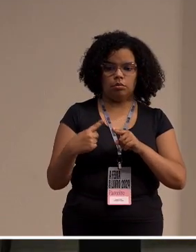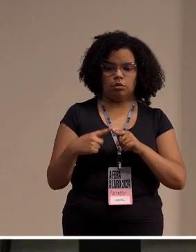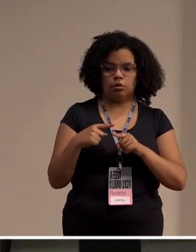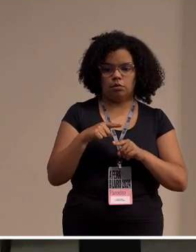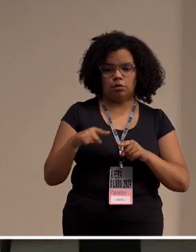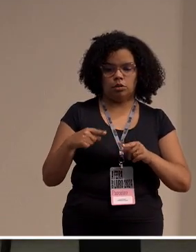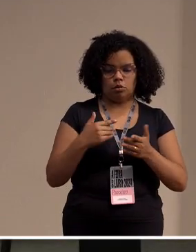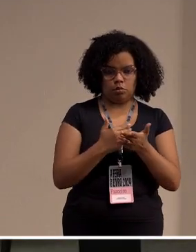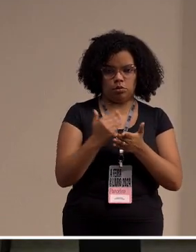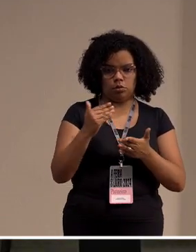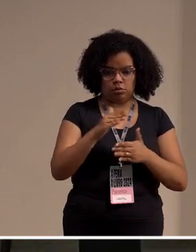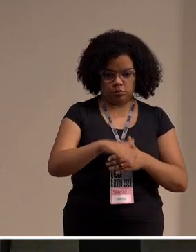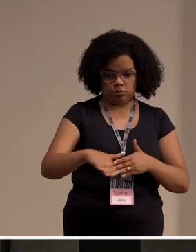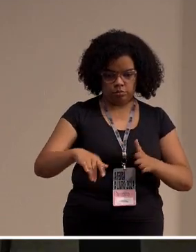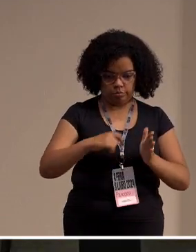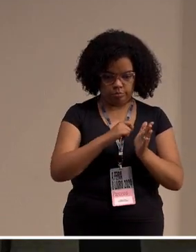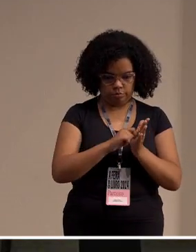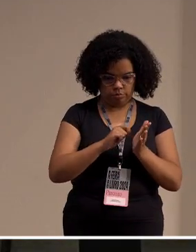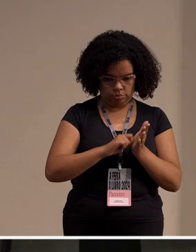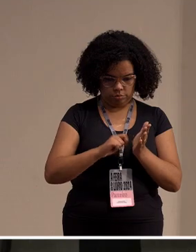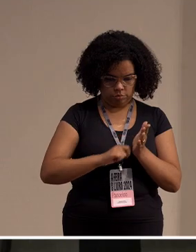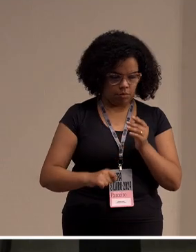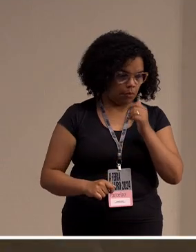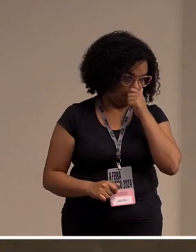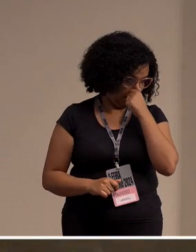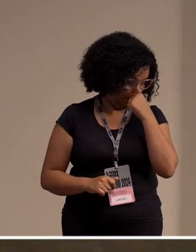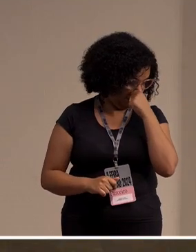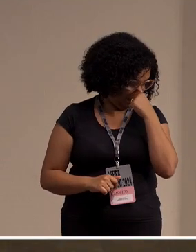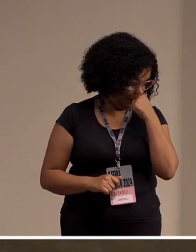para crianças, especialmente?